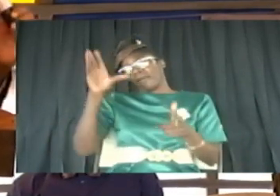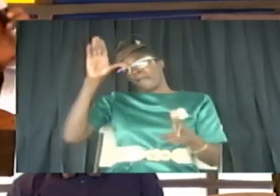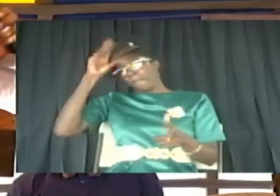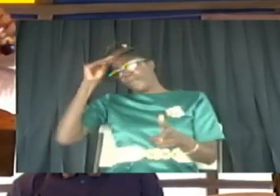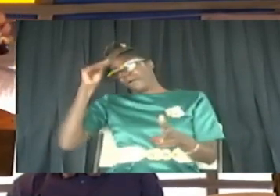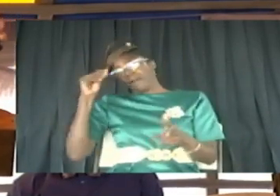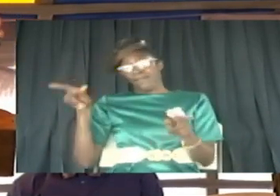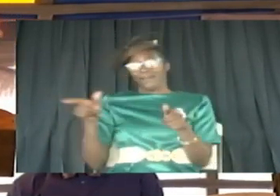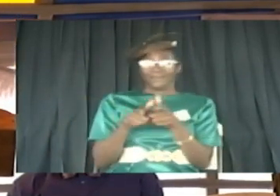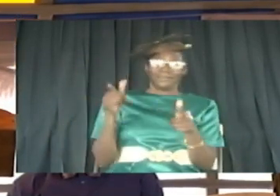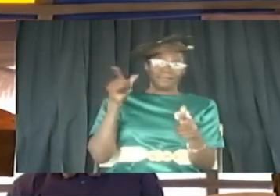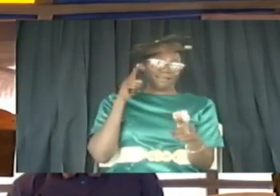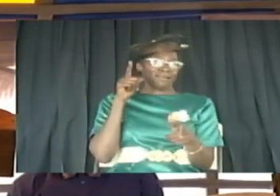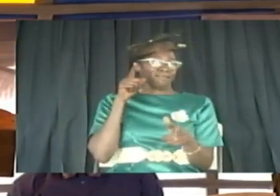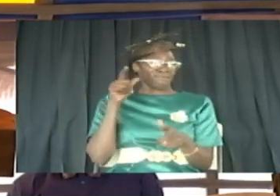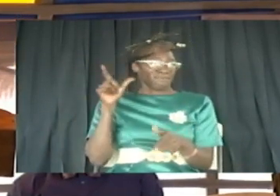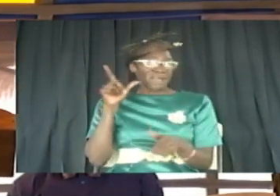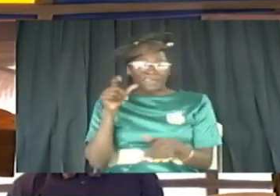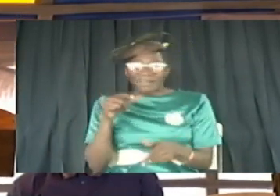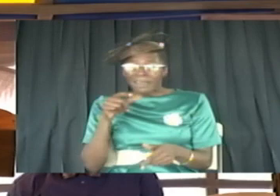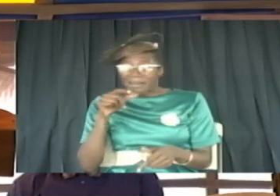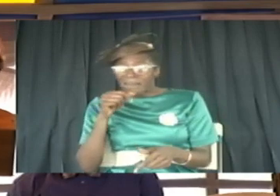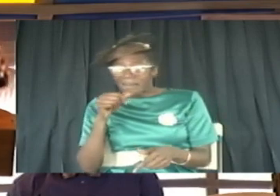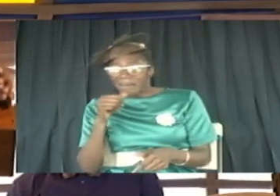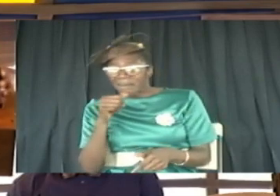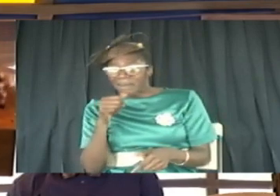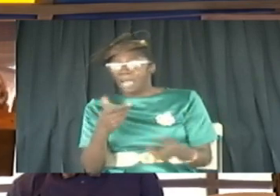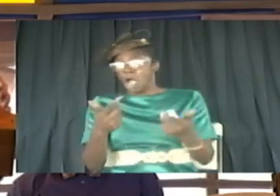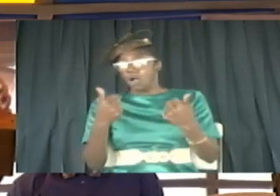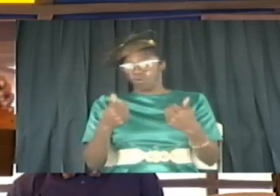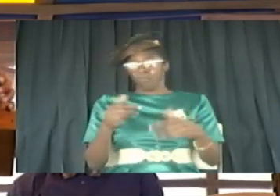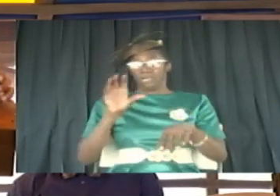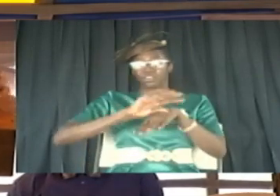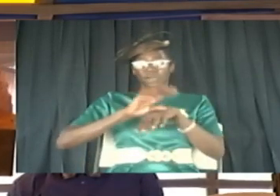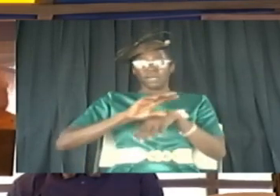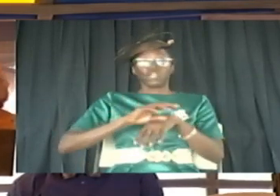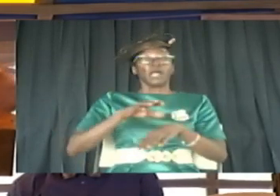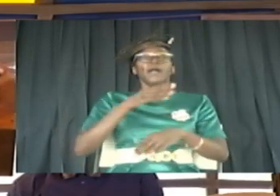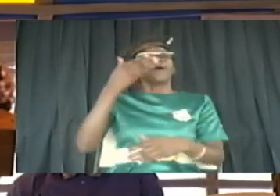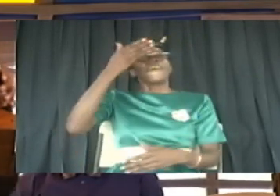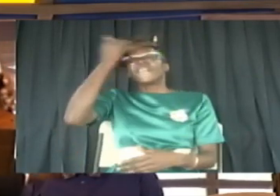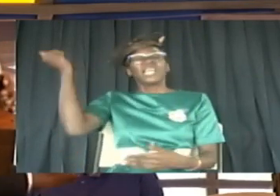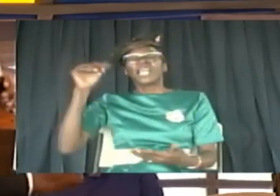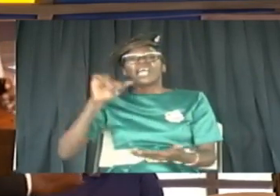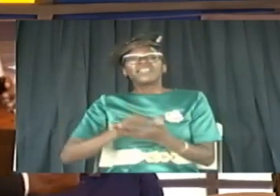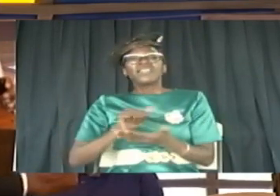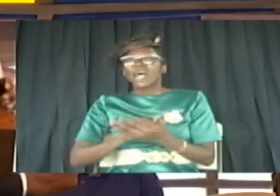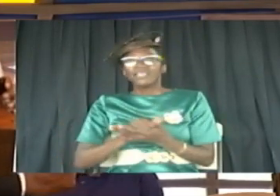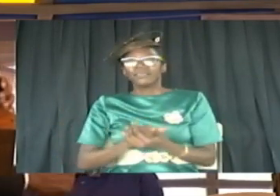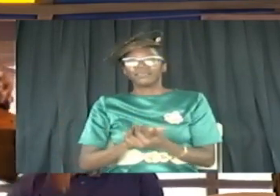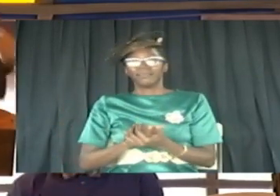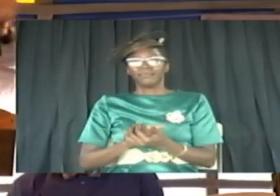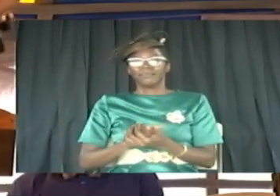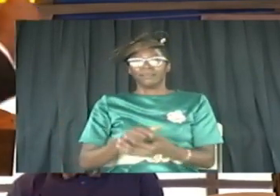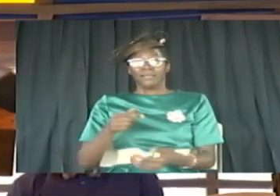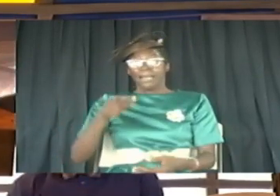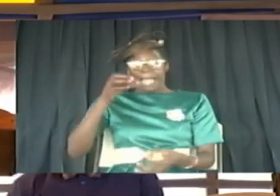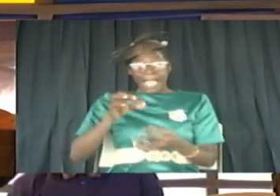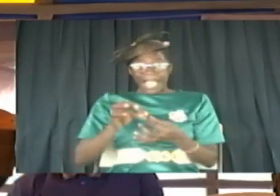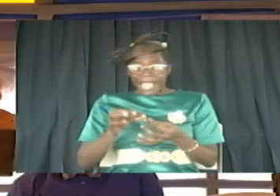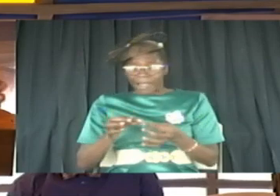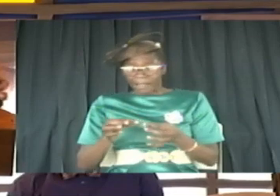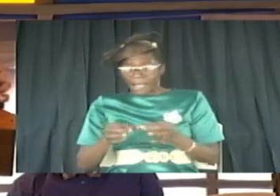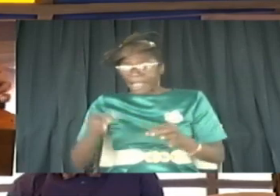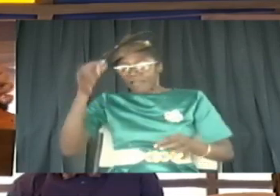going to come back in church. Those things, forget those things. If the word of God say, "Be faithful to me, Almighty God," be faithful